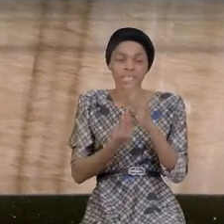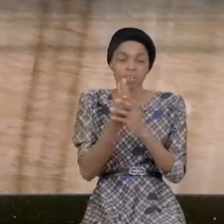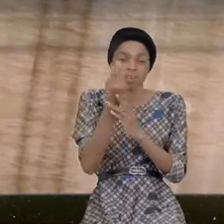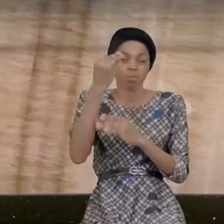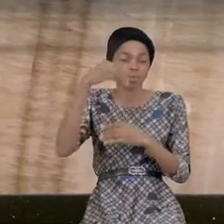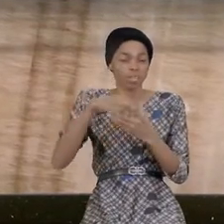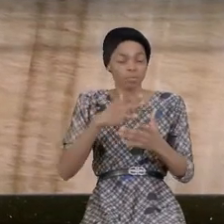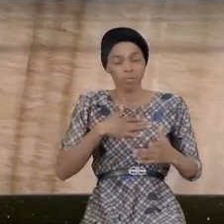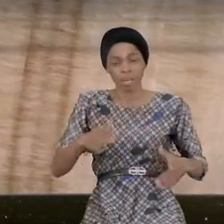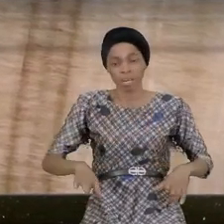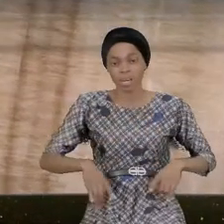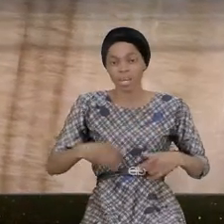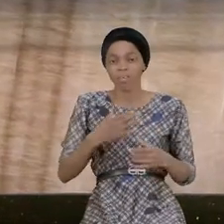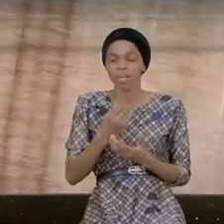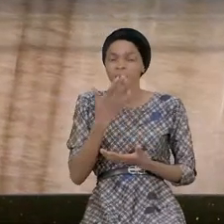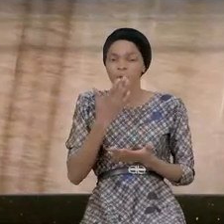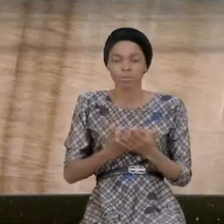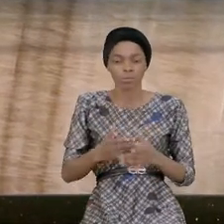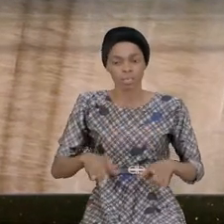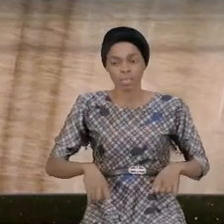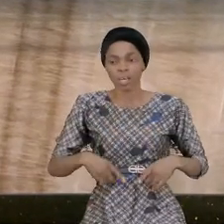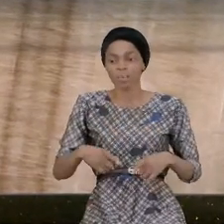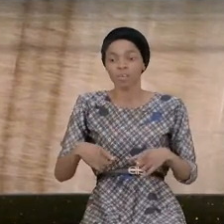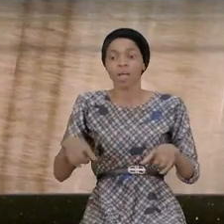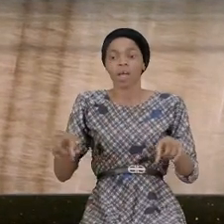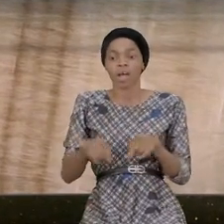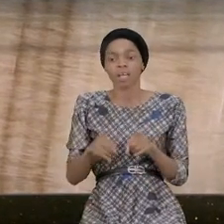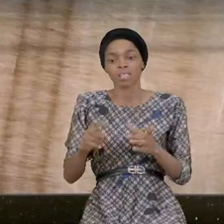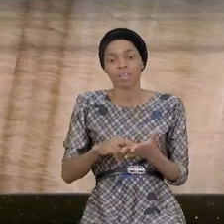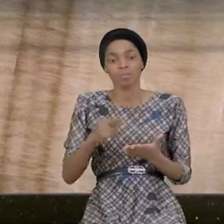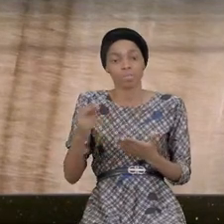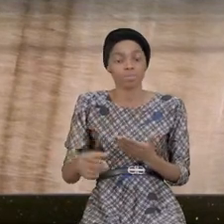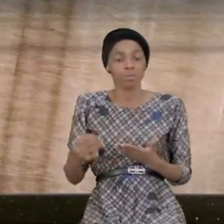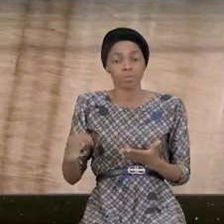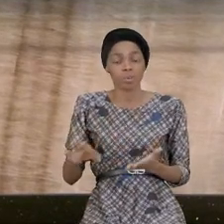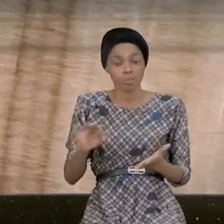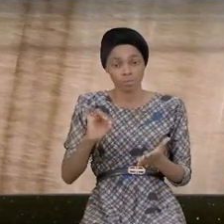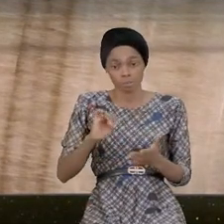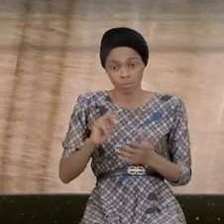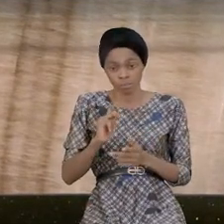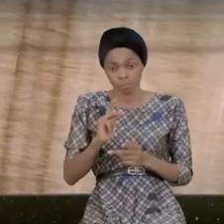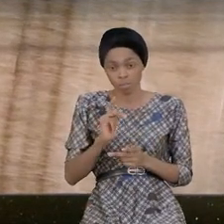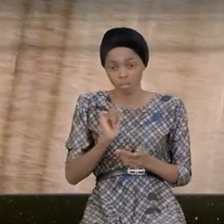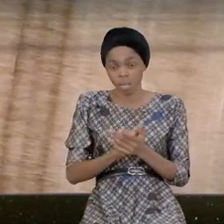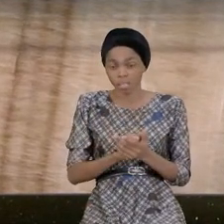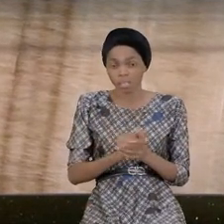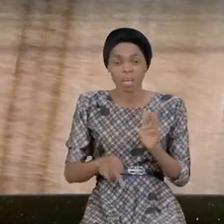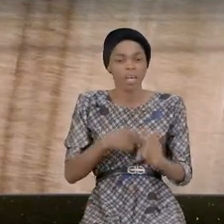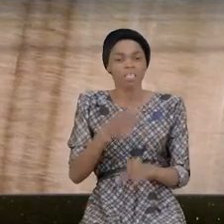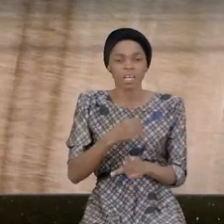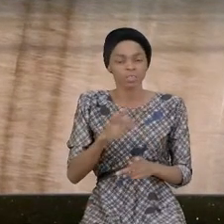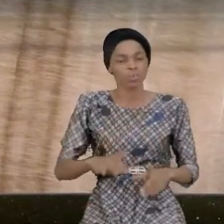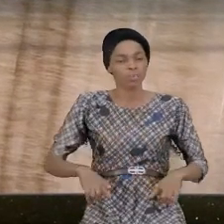good life and the result of such a life will be visible in your